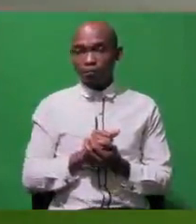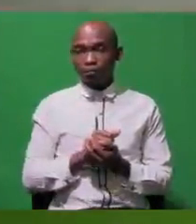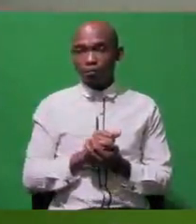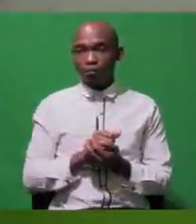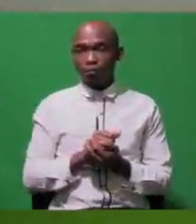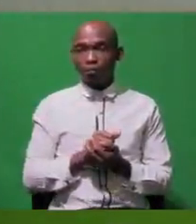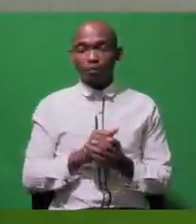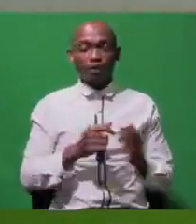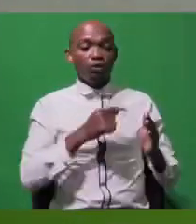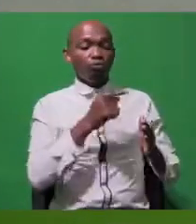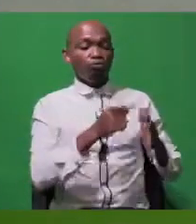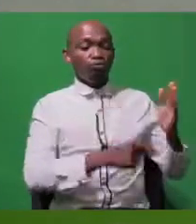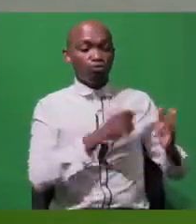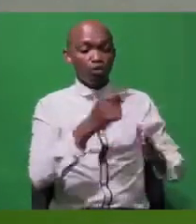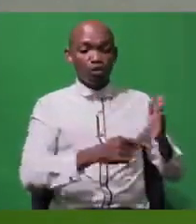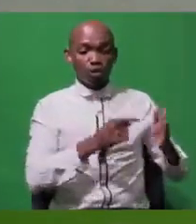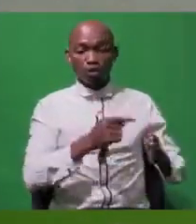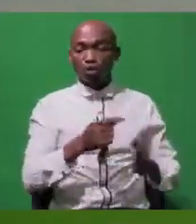We record